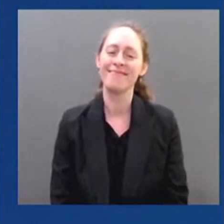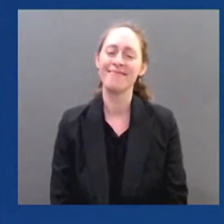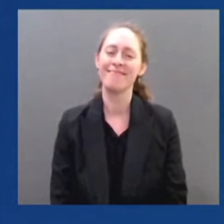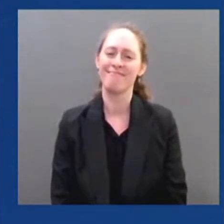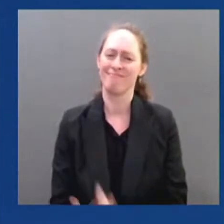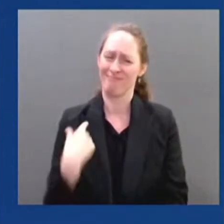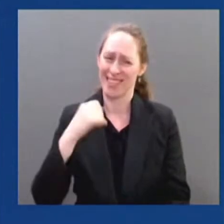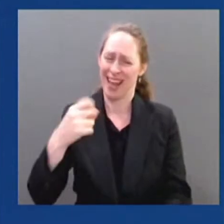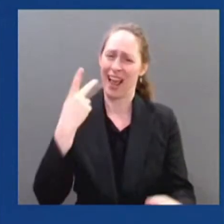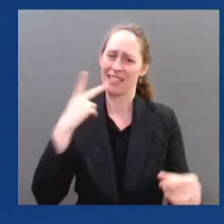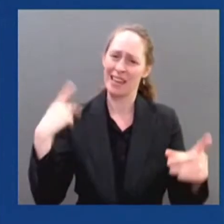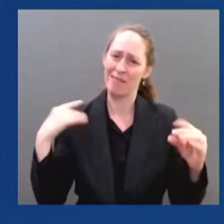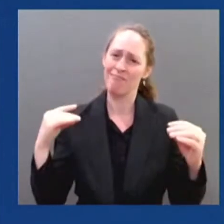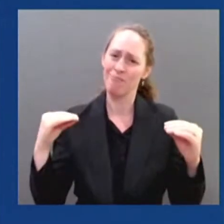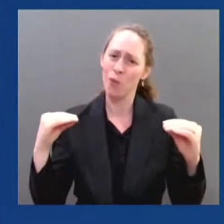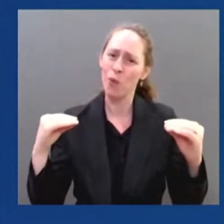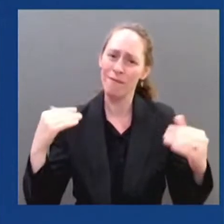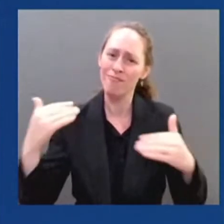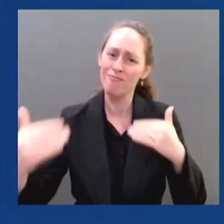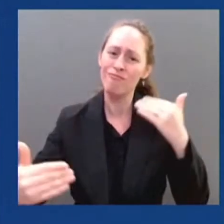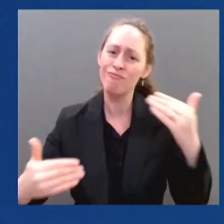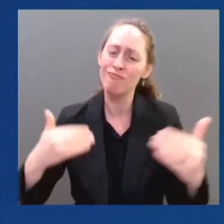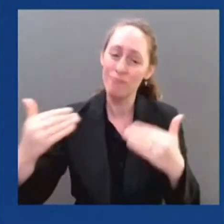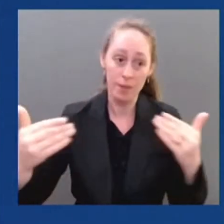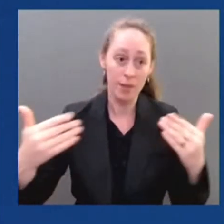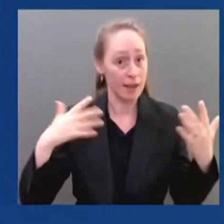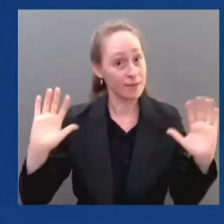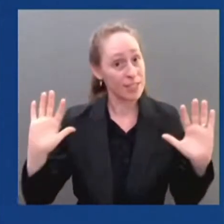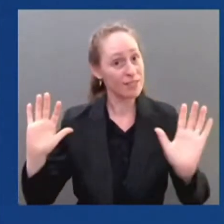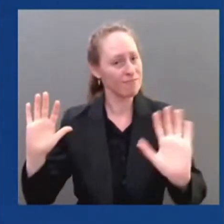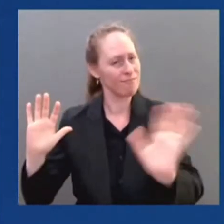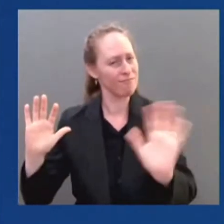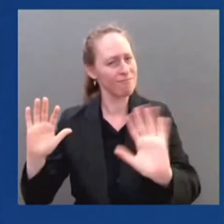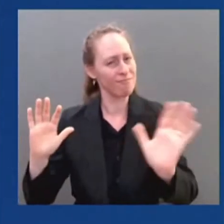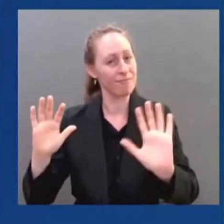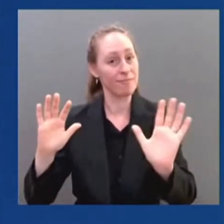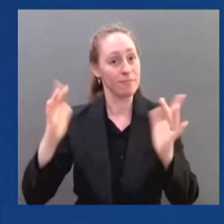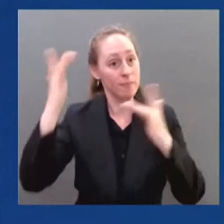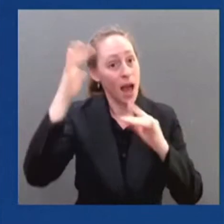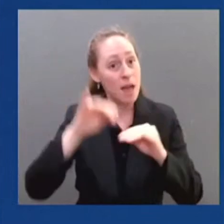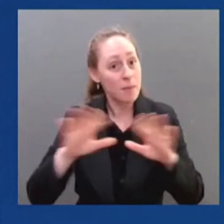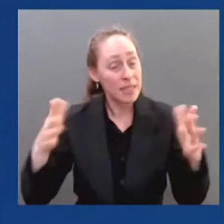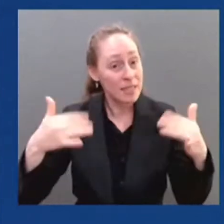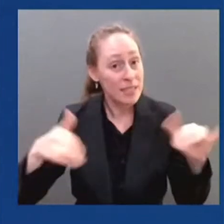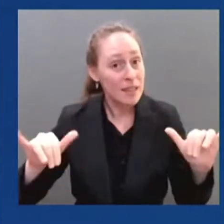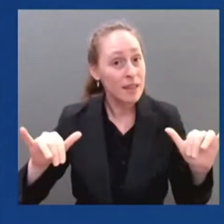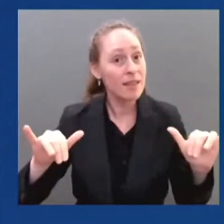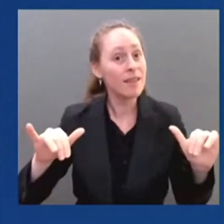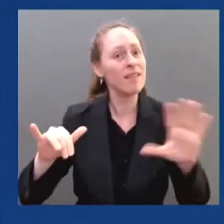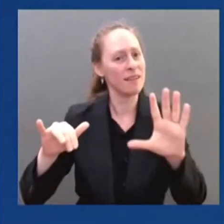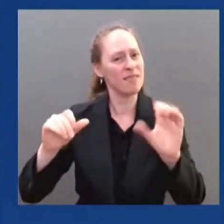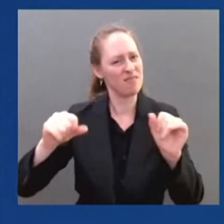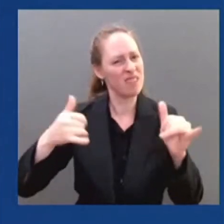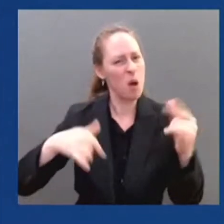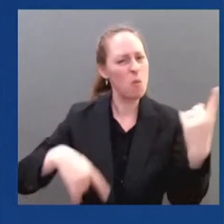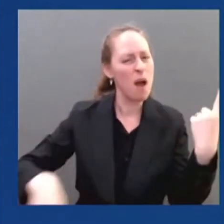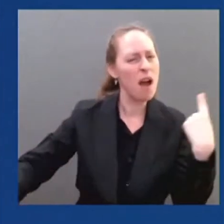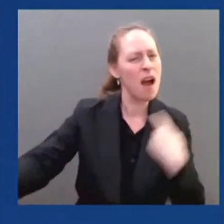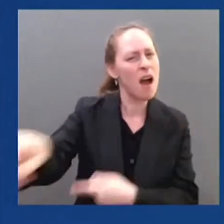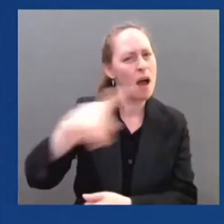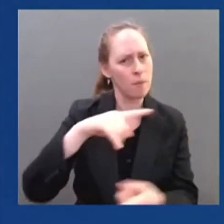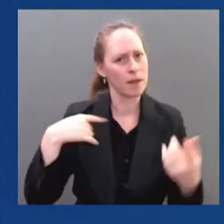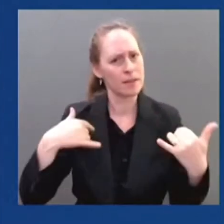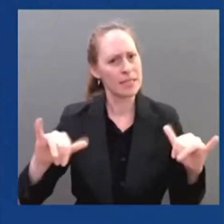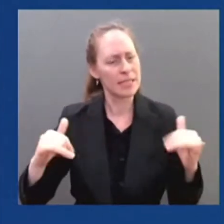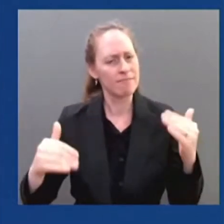pandemic is not over. And while we still have a lot of work to do, it is worth celebrating milestones. And